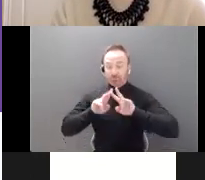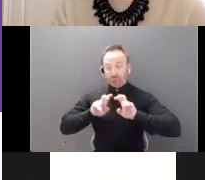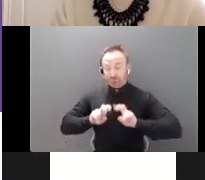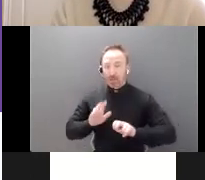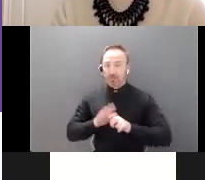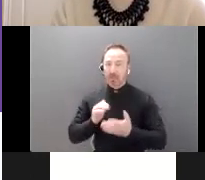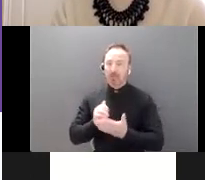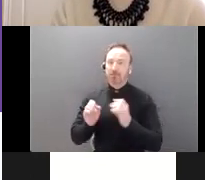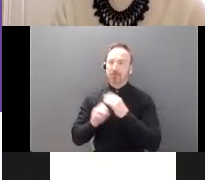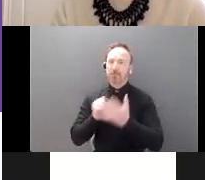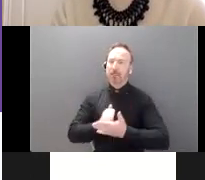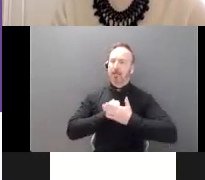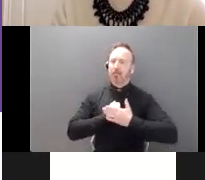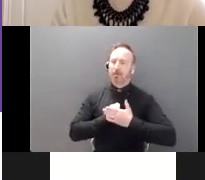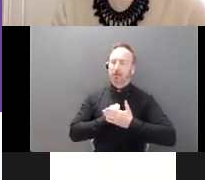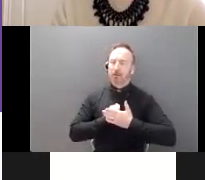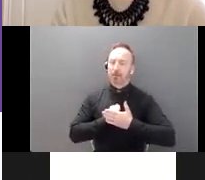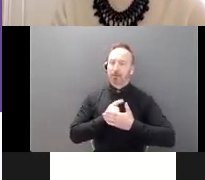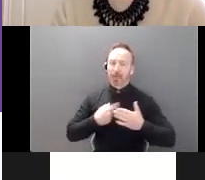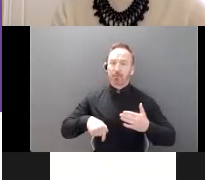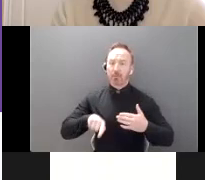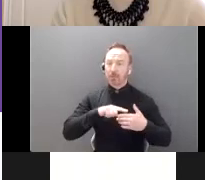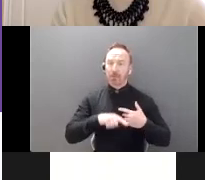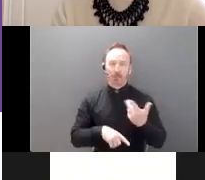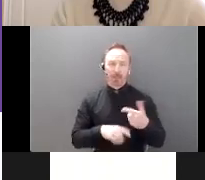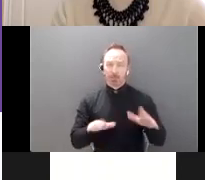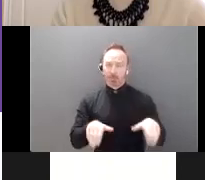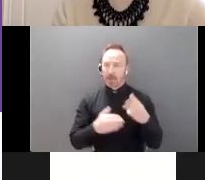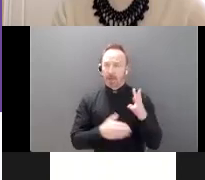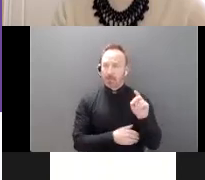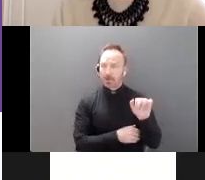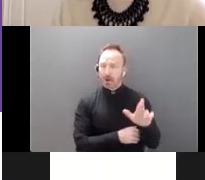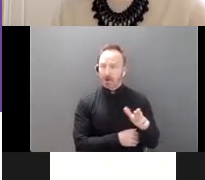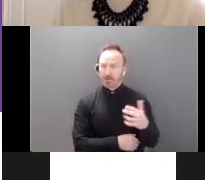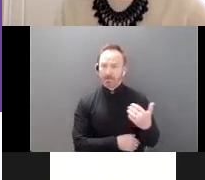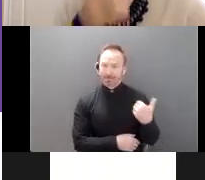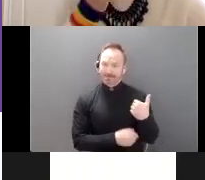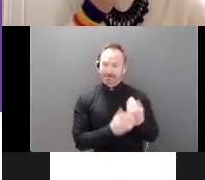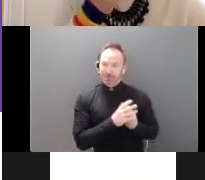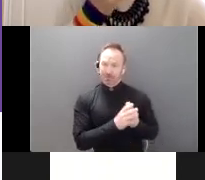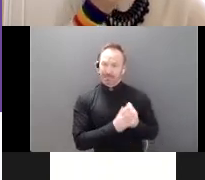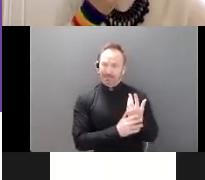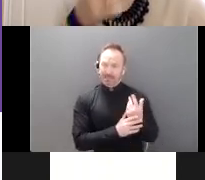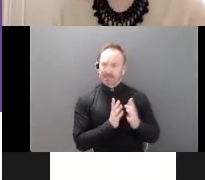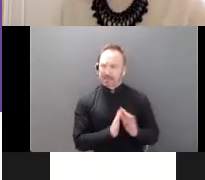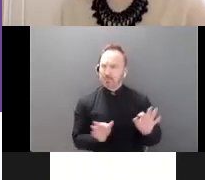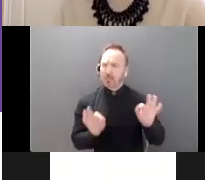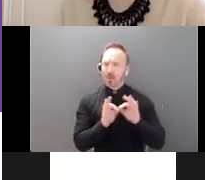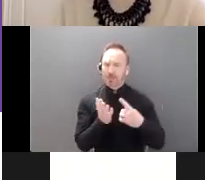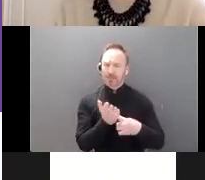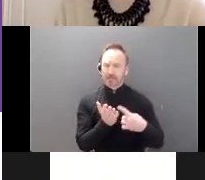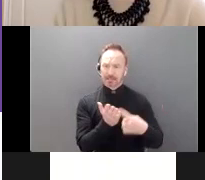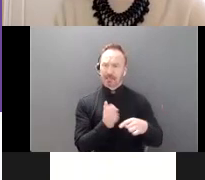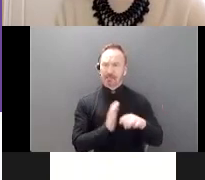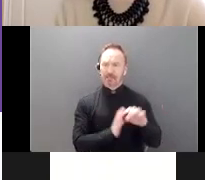for you. So there was a lot of feedback in the spring around the need for the series of elder mediation. So we're bringing